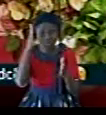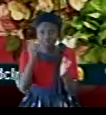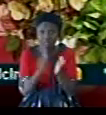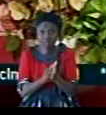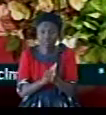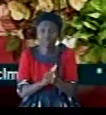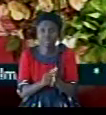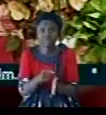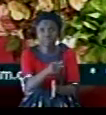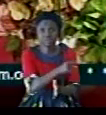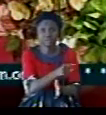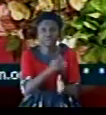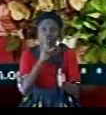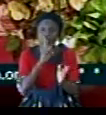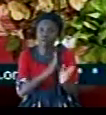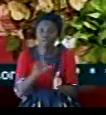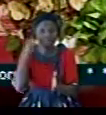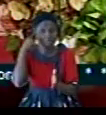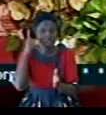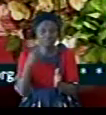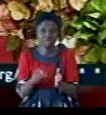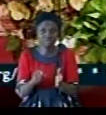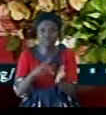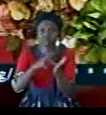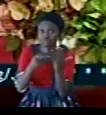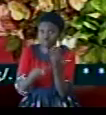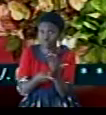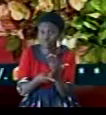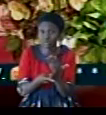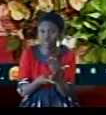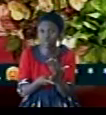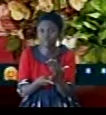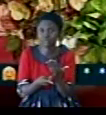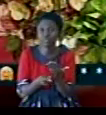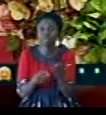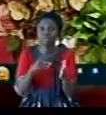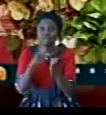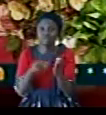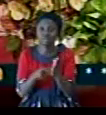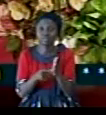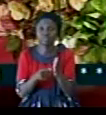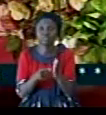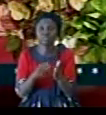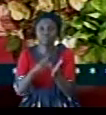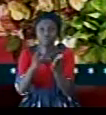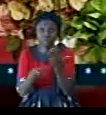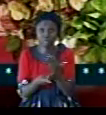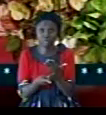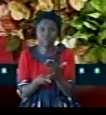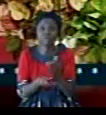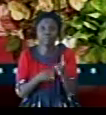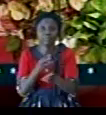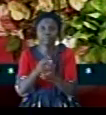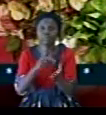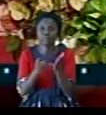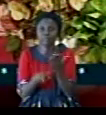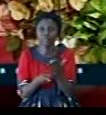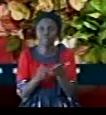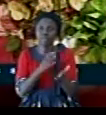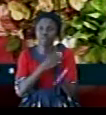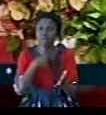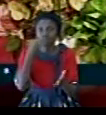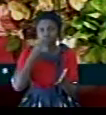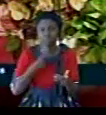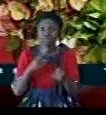global crusade. So she now told me that don't worry, that I should have faith, that we'll go to